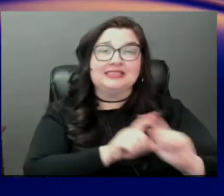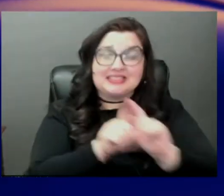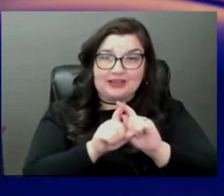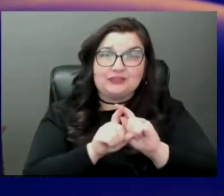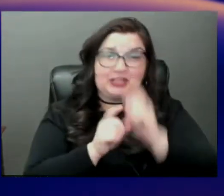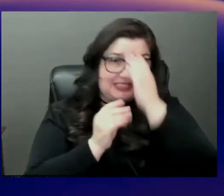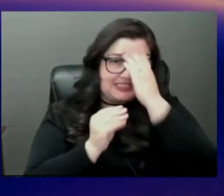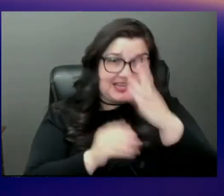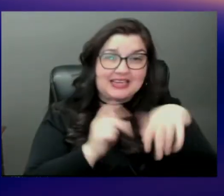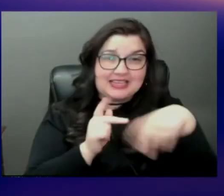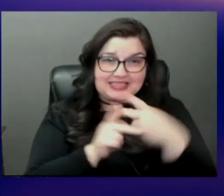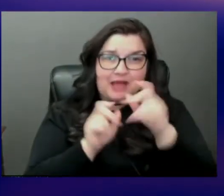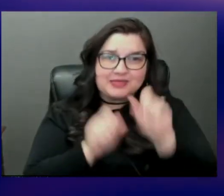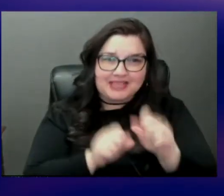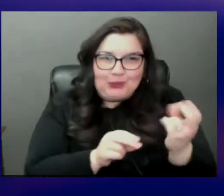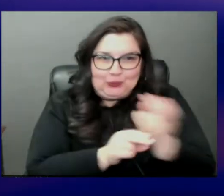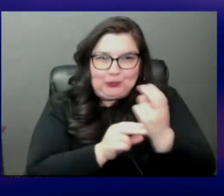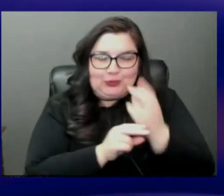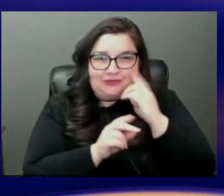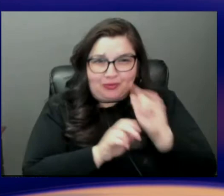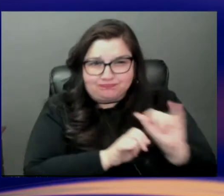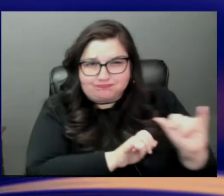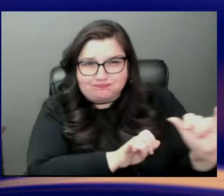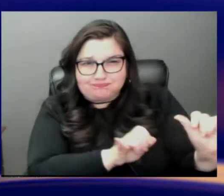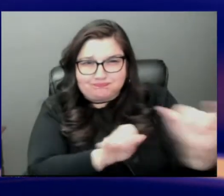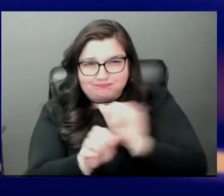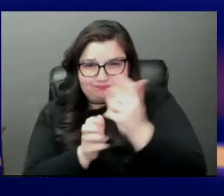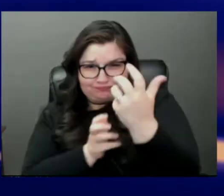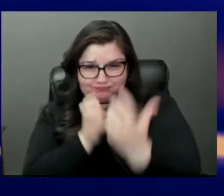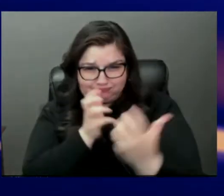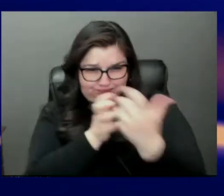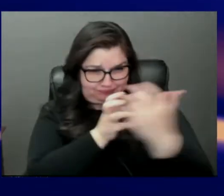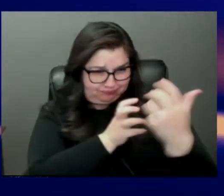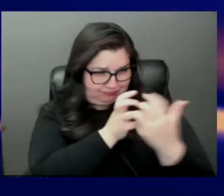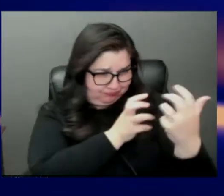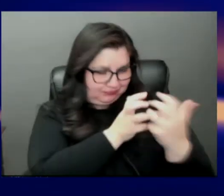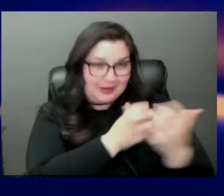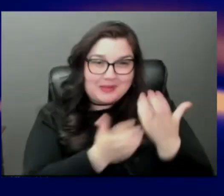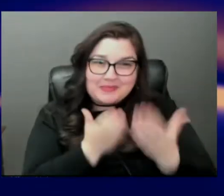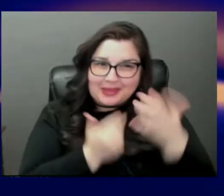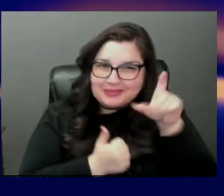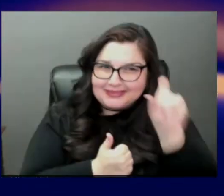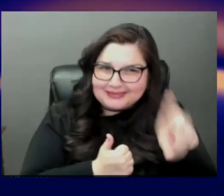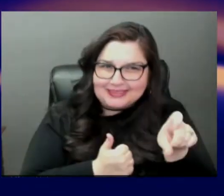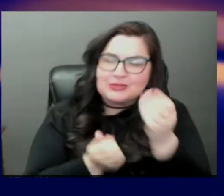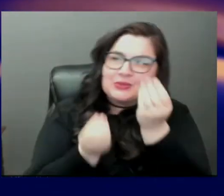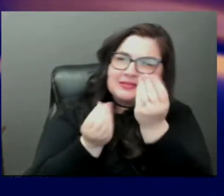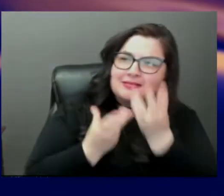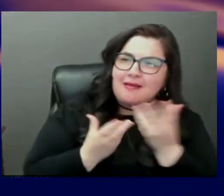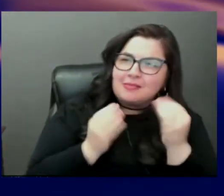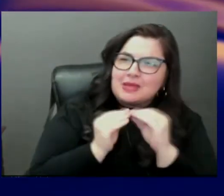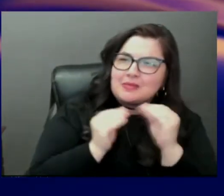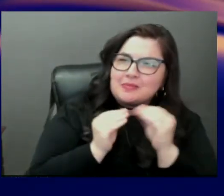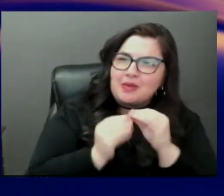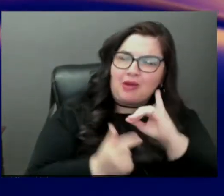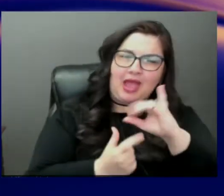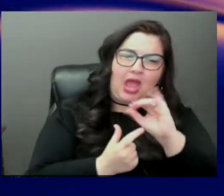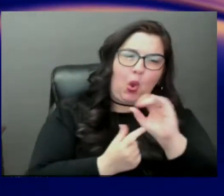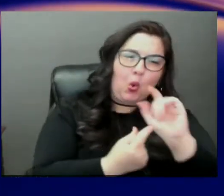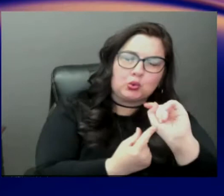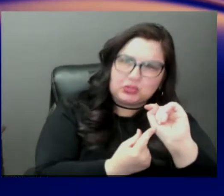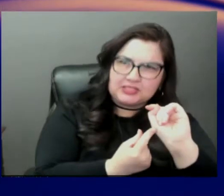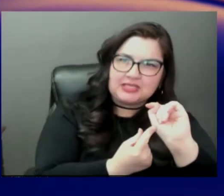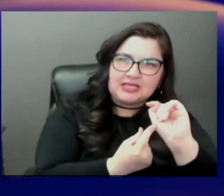of these different use cases that might be needed. So tell us a little bit more about like how IoT